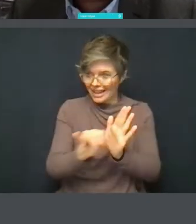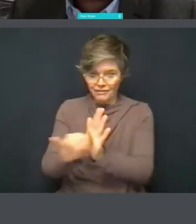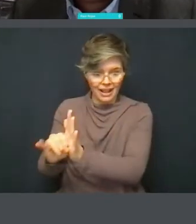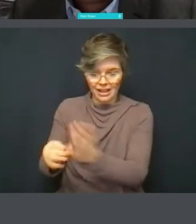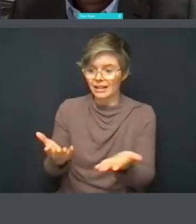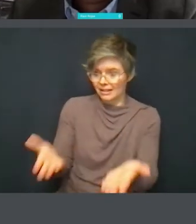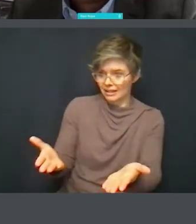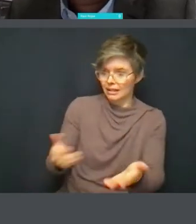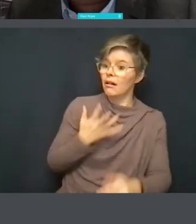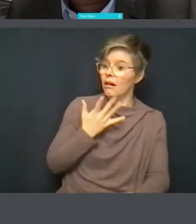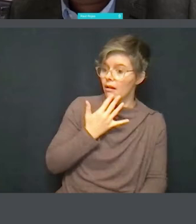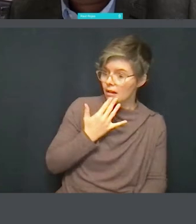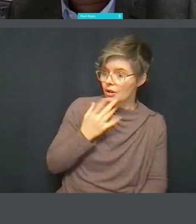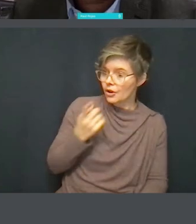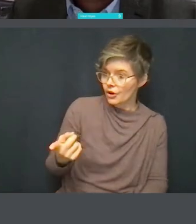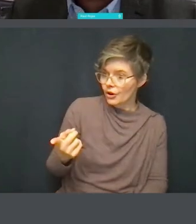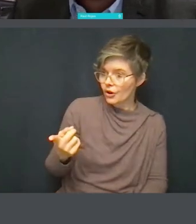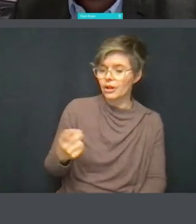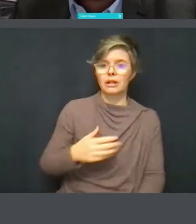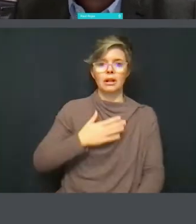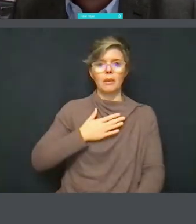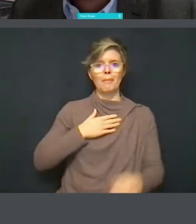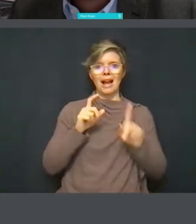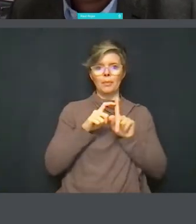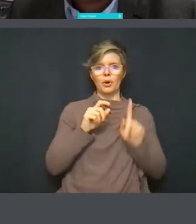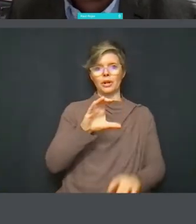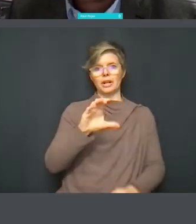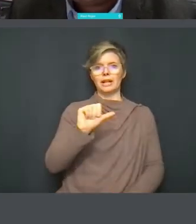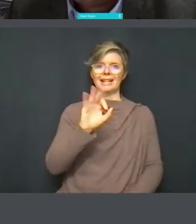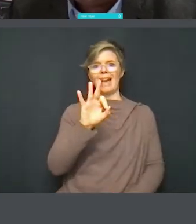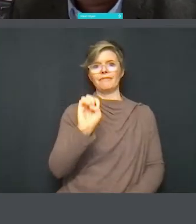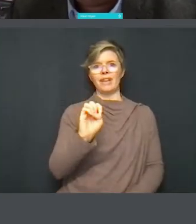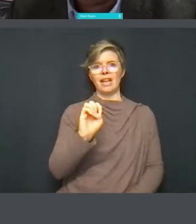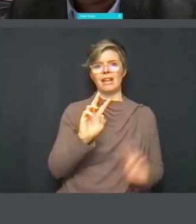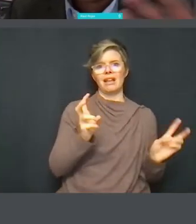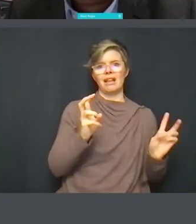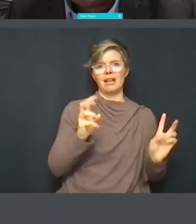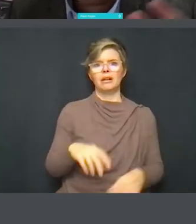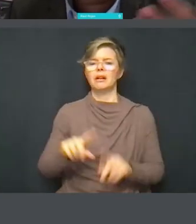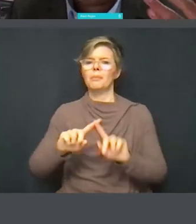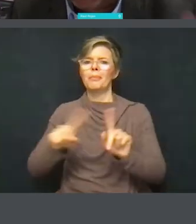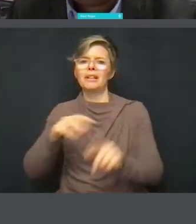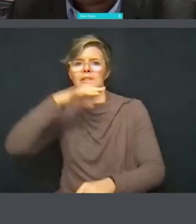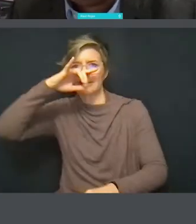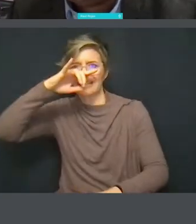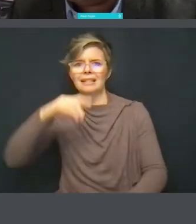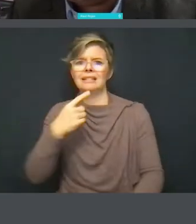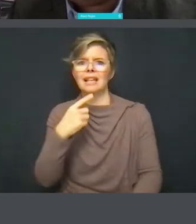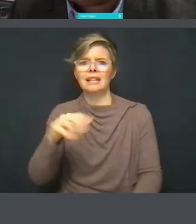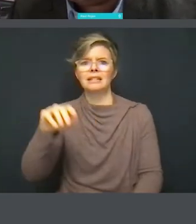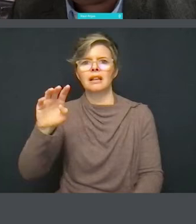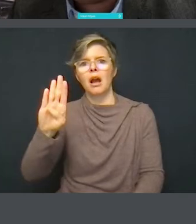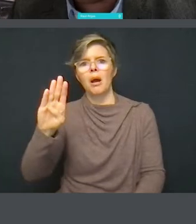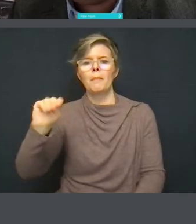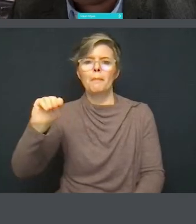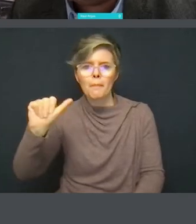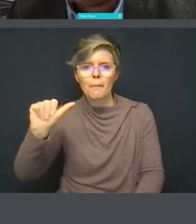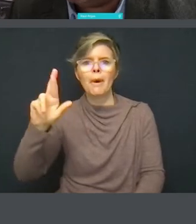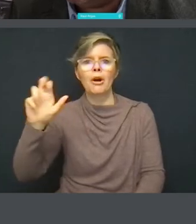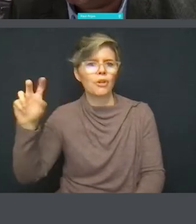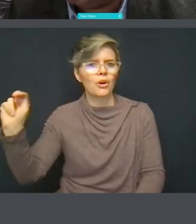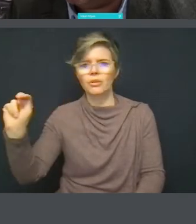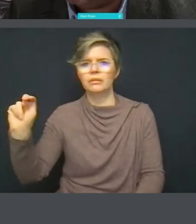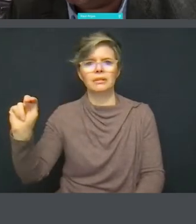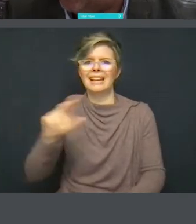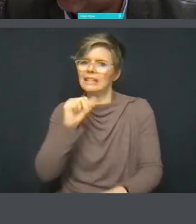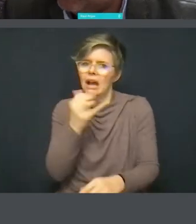word is café, but the kid says marrón, you might be like, oh, what's that? That's wrong. But it's not wrong, right? So this is why we need to be aware and why it's